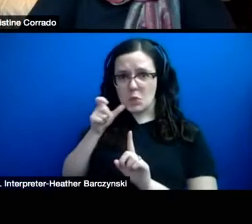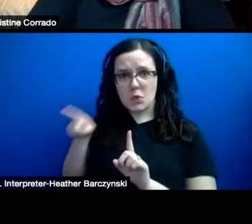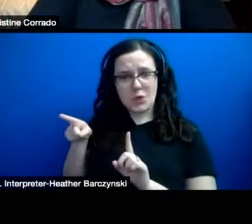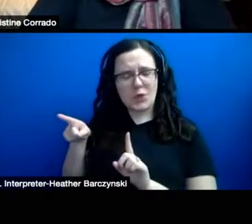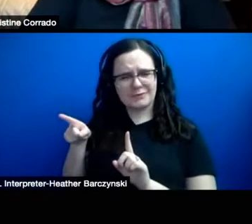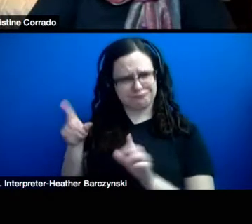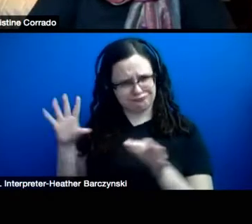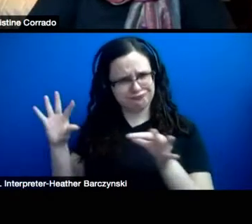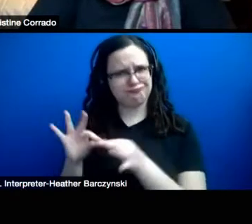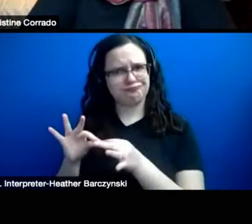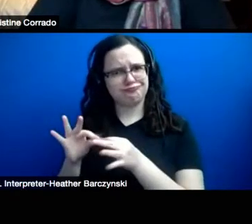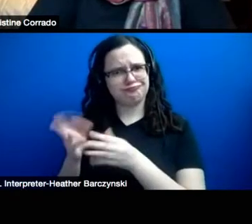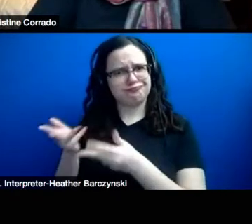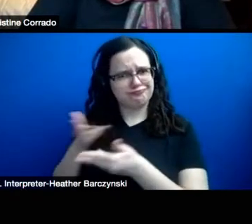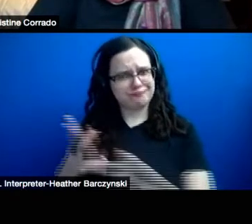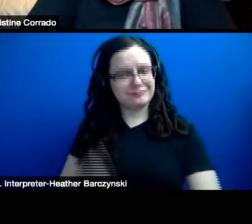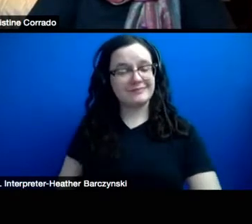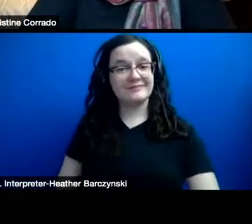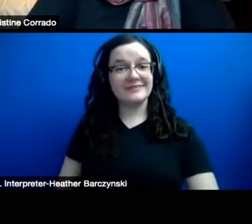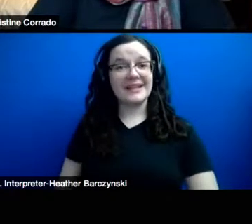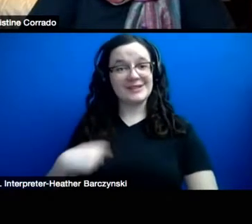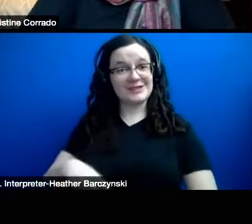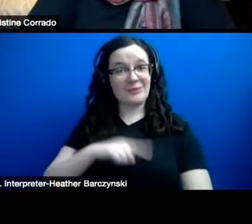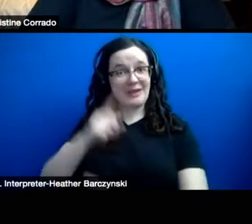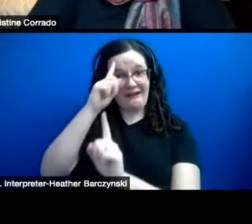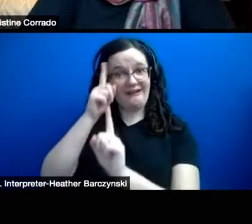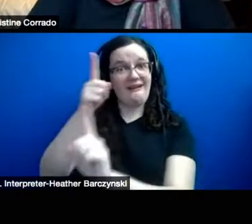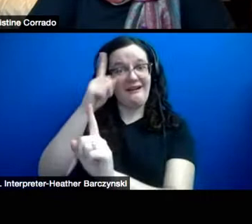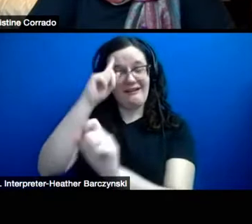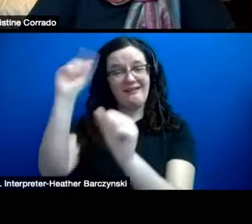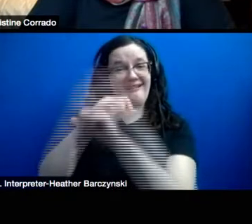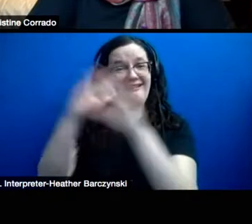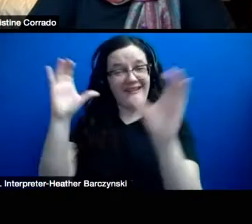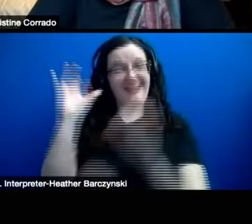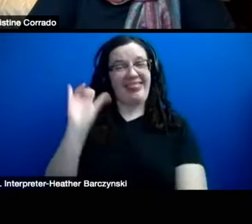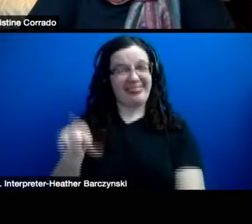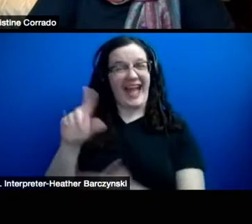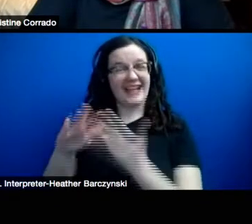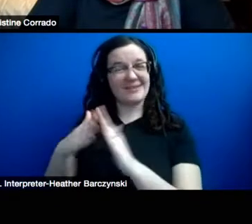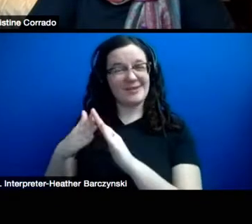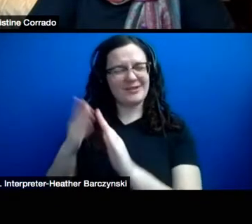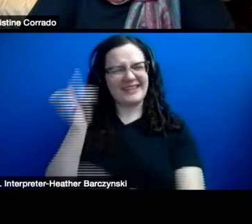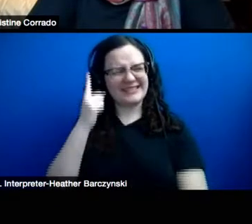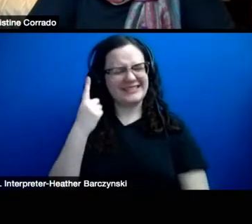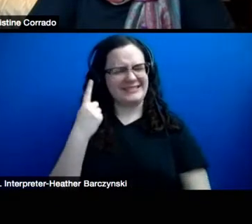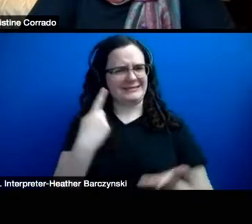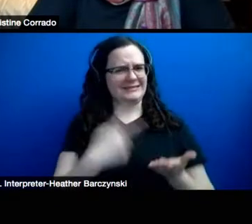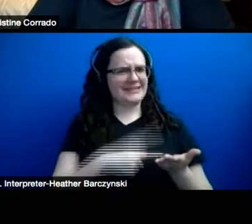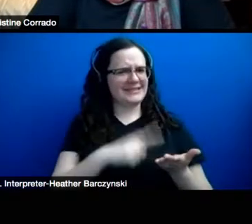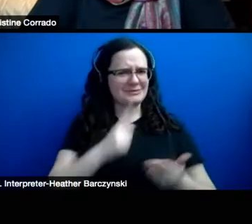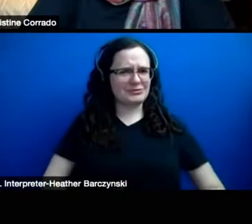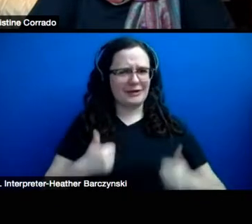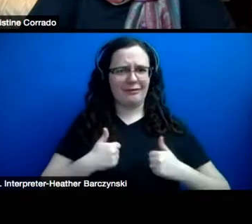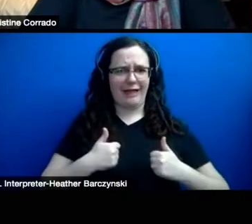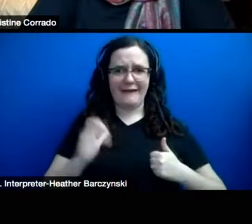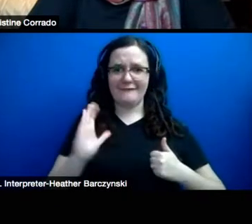As much as we aspire to be that community, sometimes reality conflicts with our